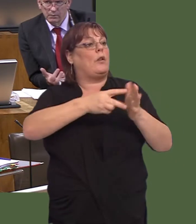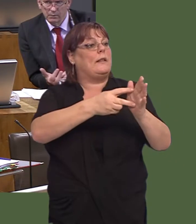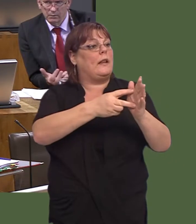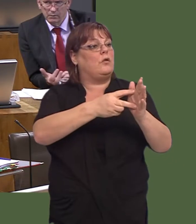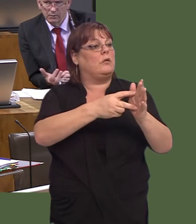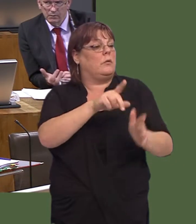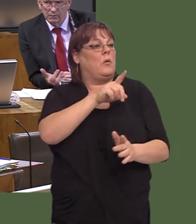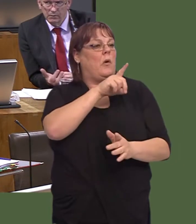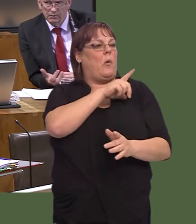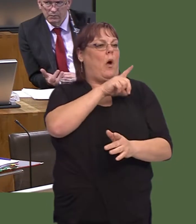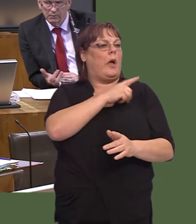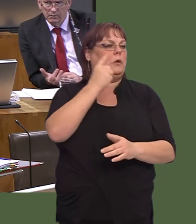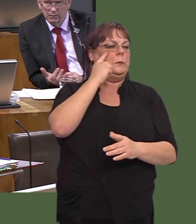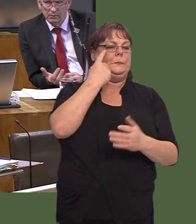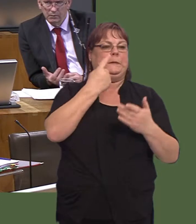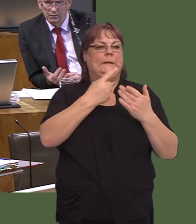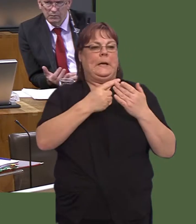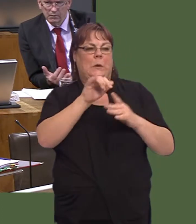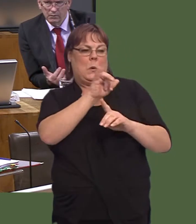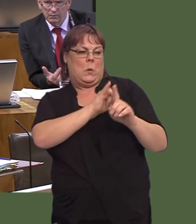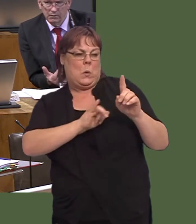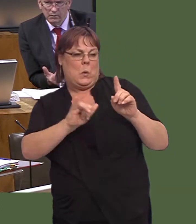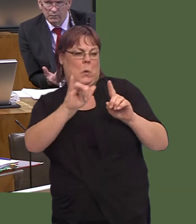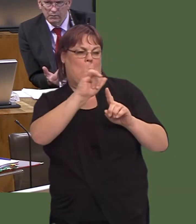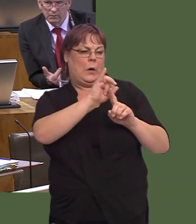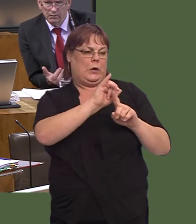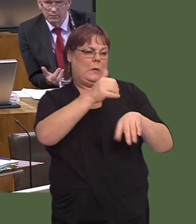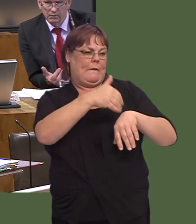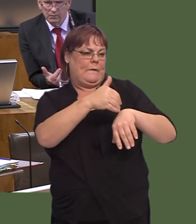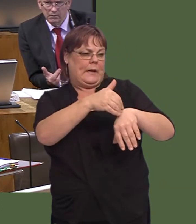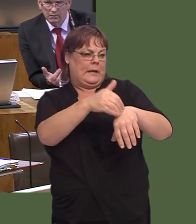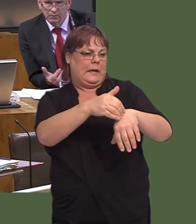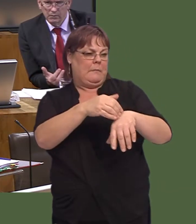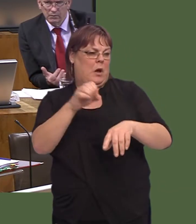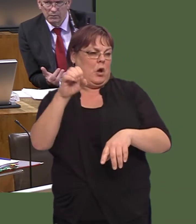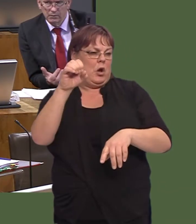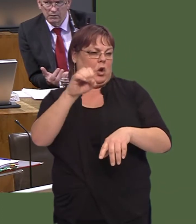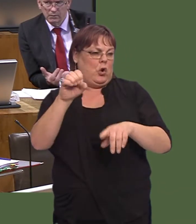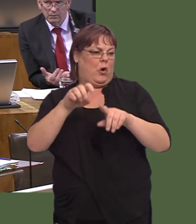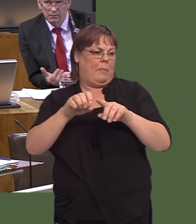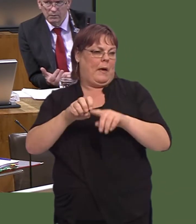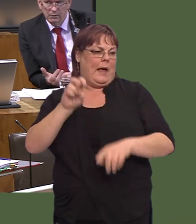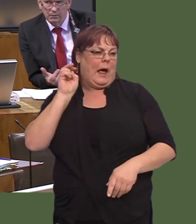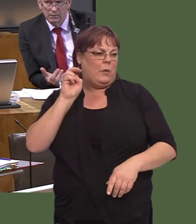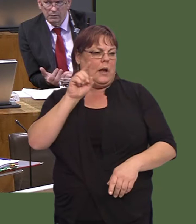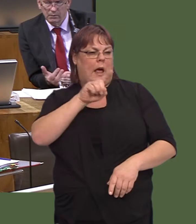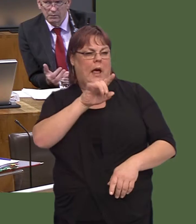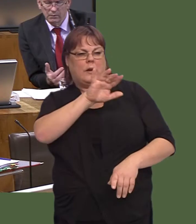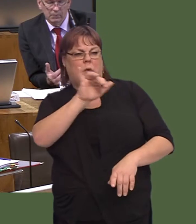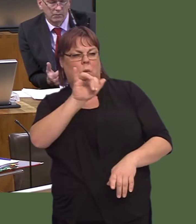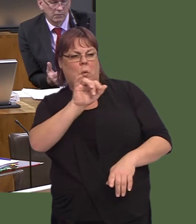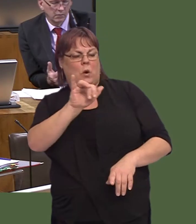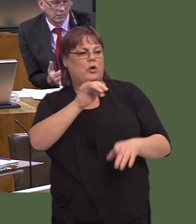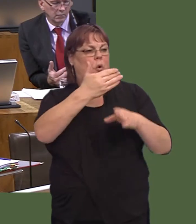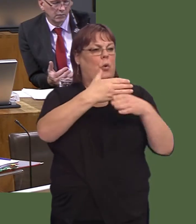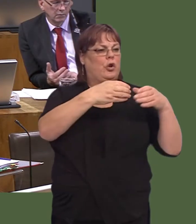organisations in order to consider which parts will be impacted by Brexit, and also workshops have been held between the